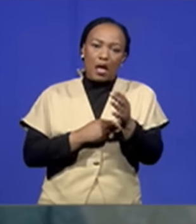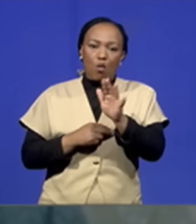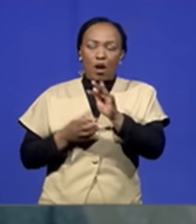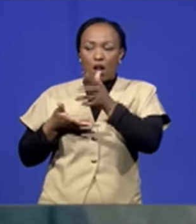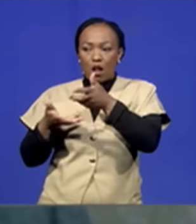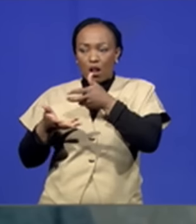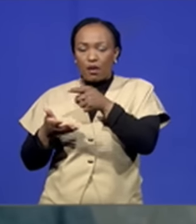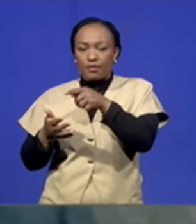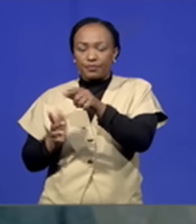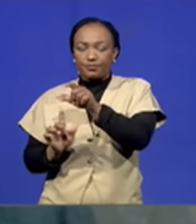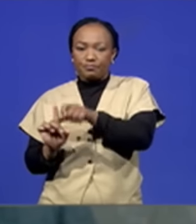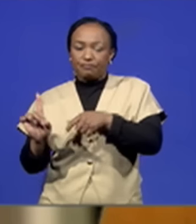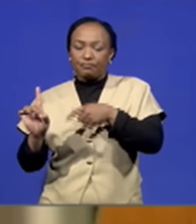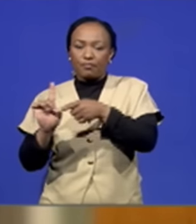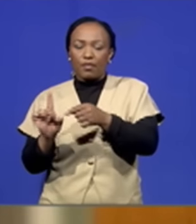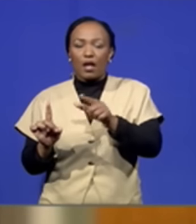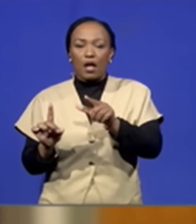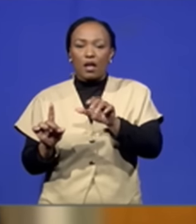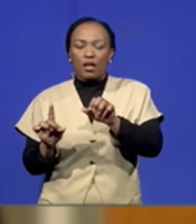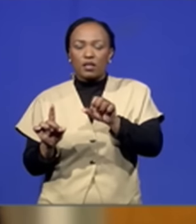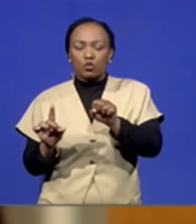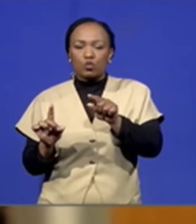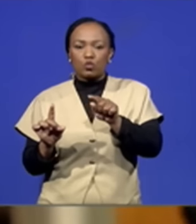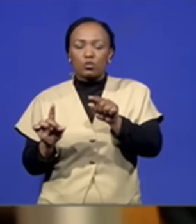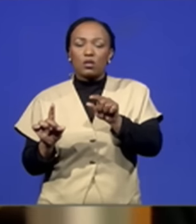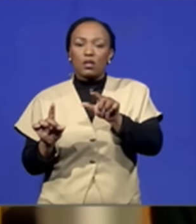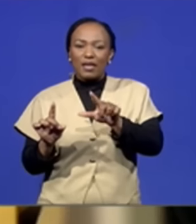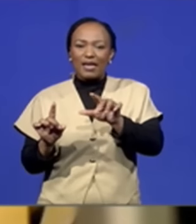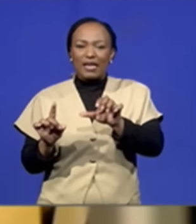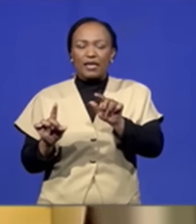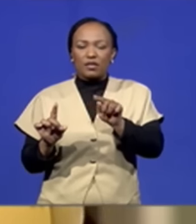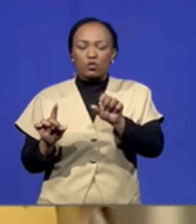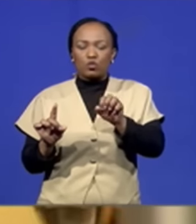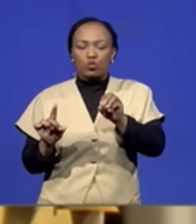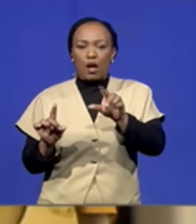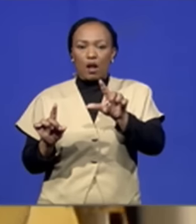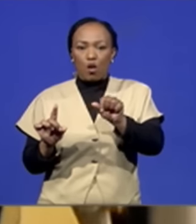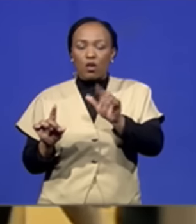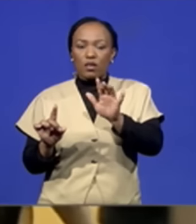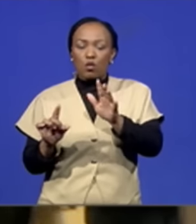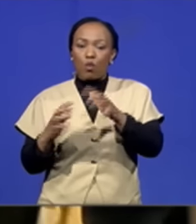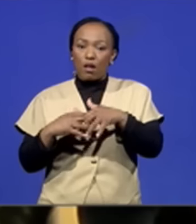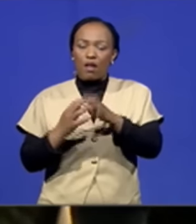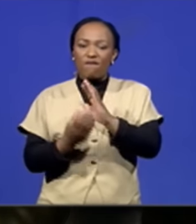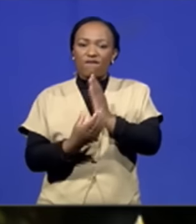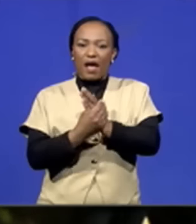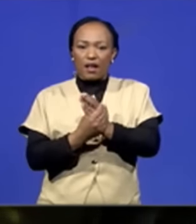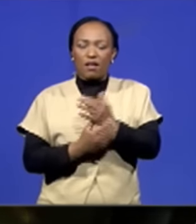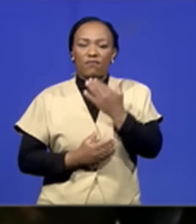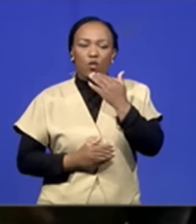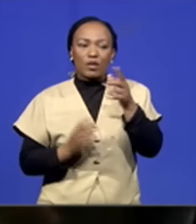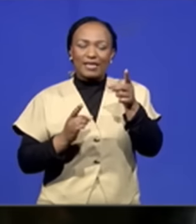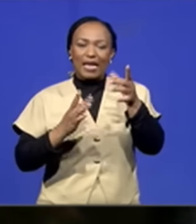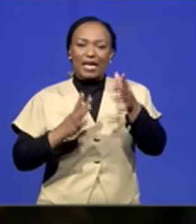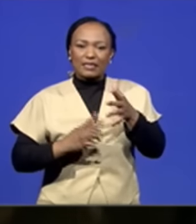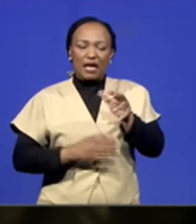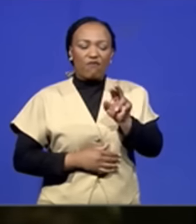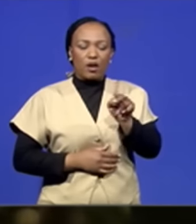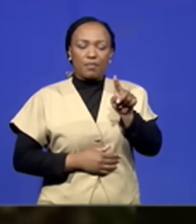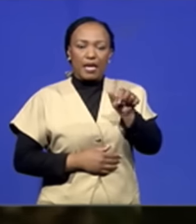a file, which they will then forward to the Director of Public Prosecutions in Cape Town. Kgato eno ya semolao